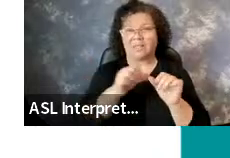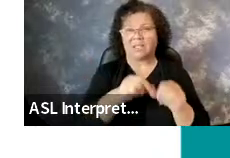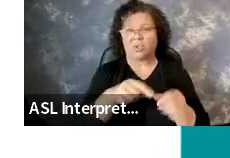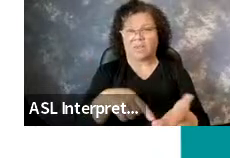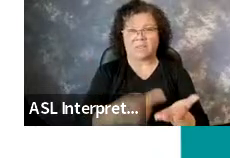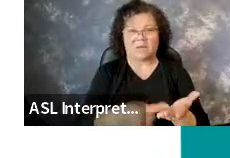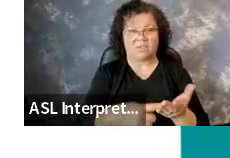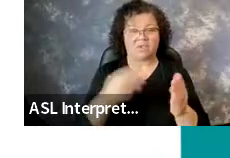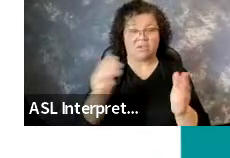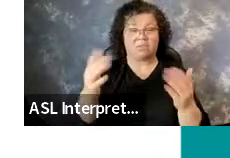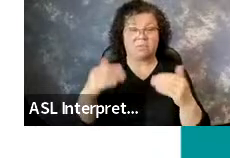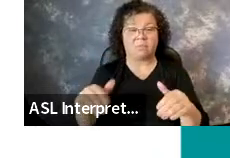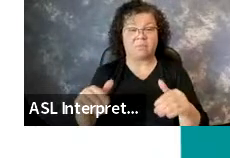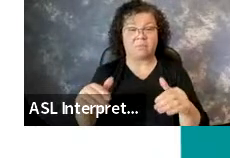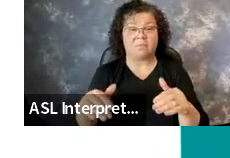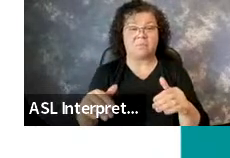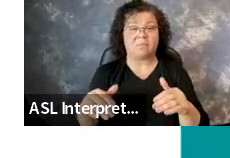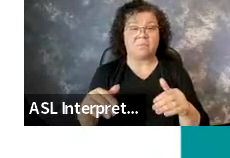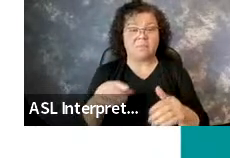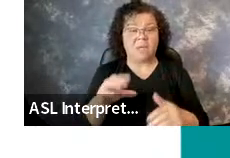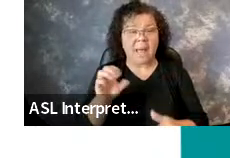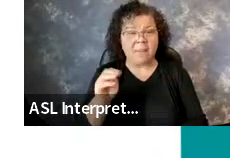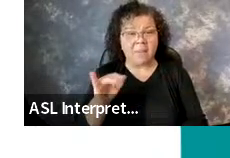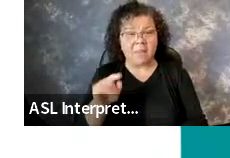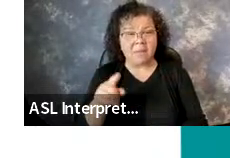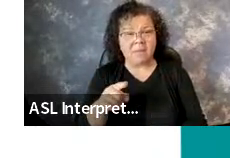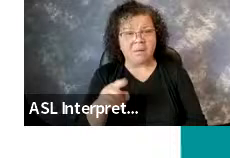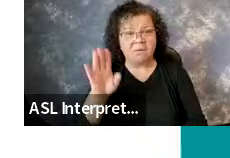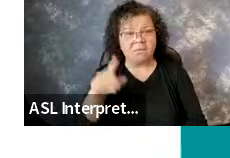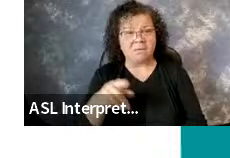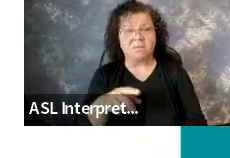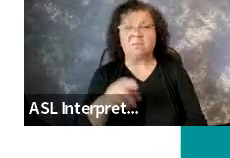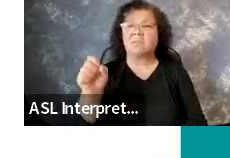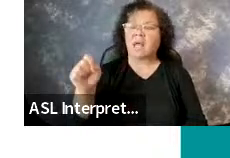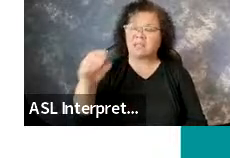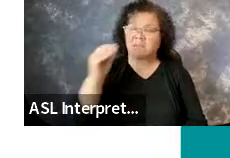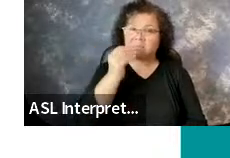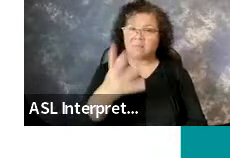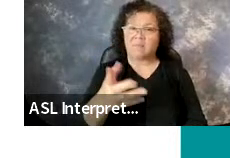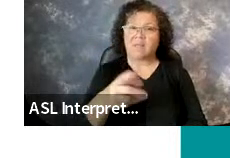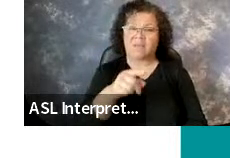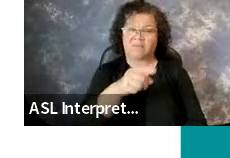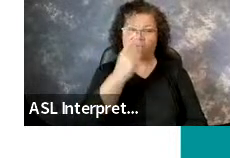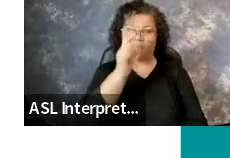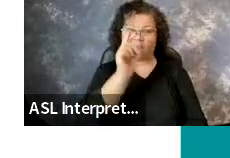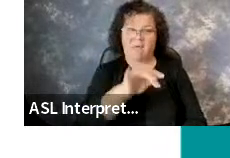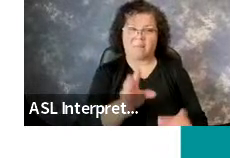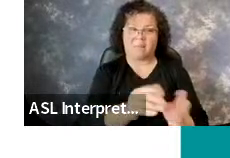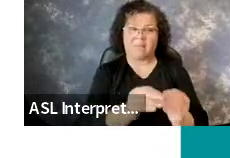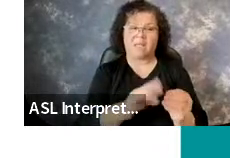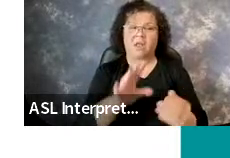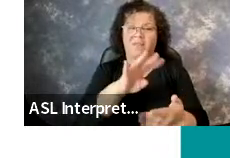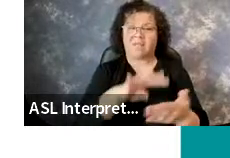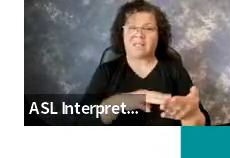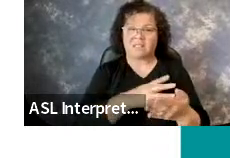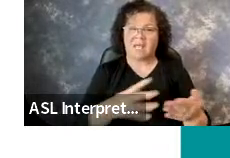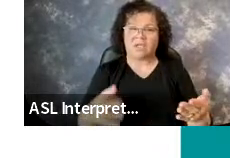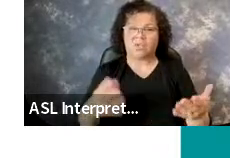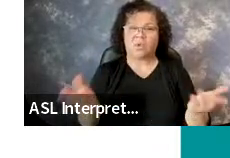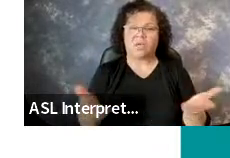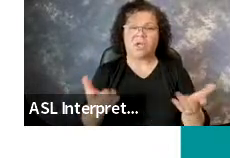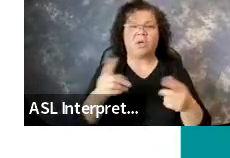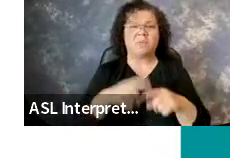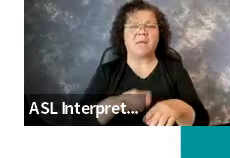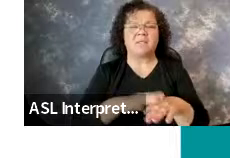Emily? Yes, I just wanted to note for this that our schedule here, it all kind of depends